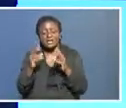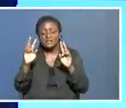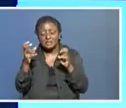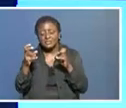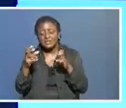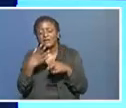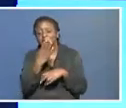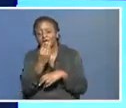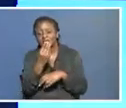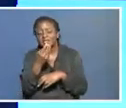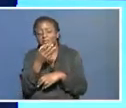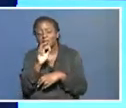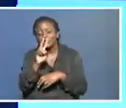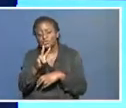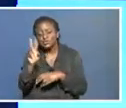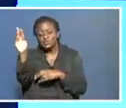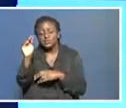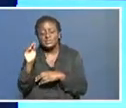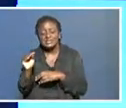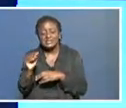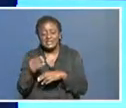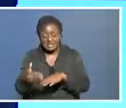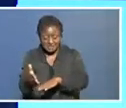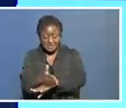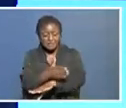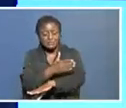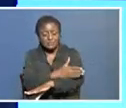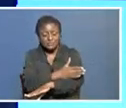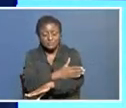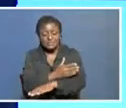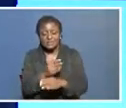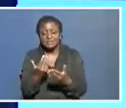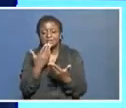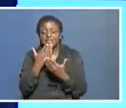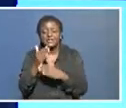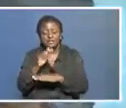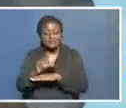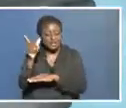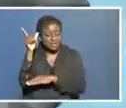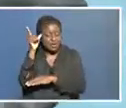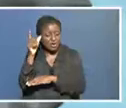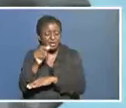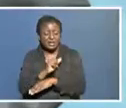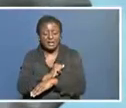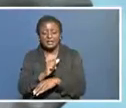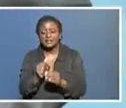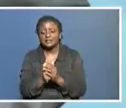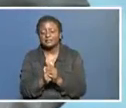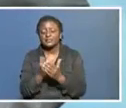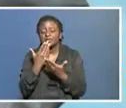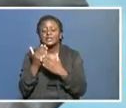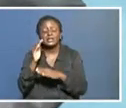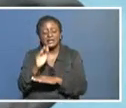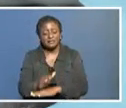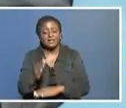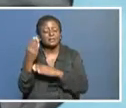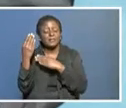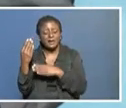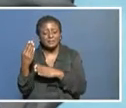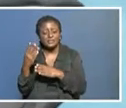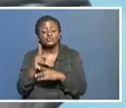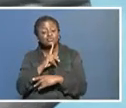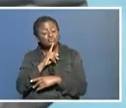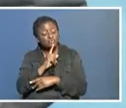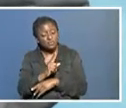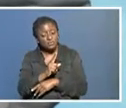improvement. Our Lloyd Allen joins us live in studio with the details. Good evening, Lloyd. Well, good evening, Makoshla, and good evening, Bahamas. Truth